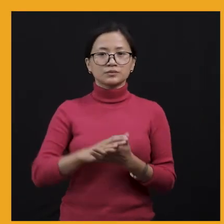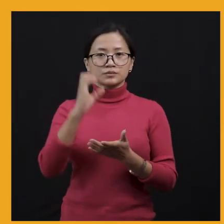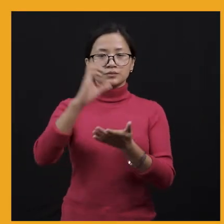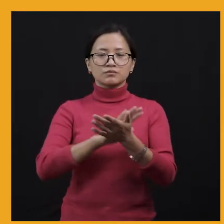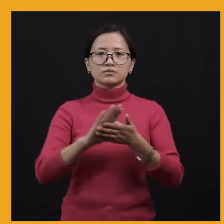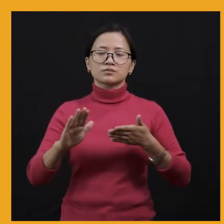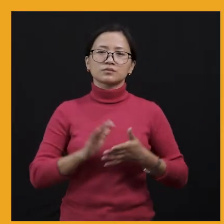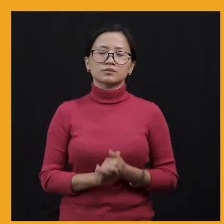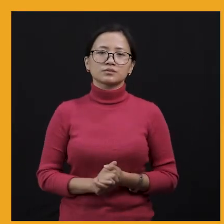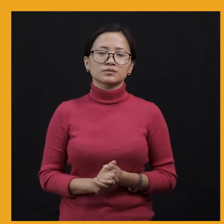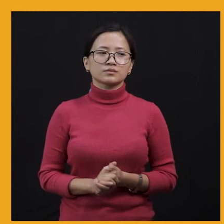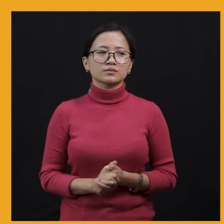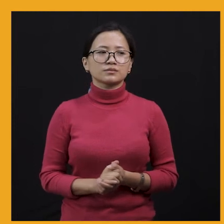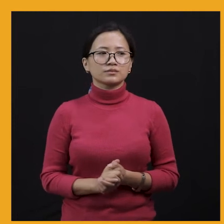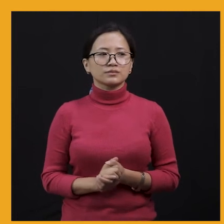chapter, right?